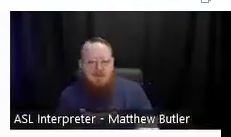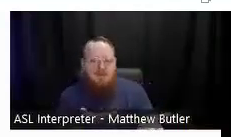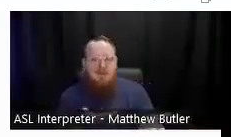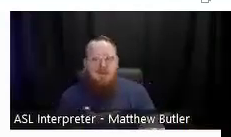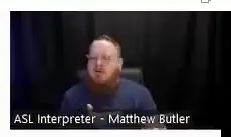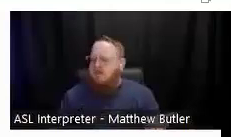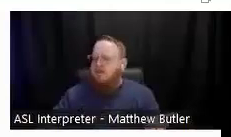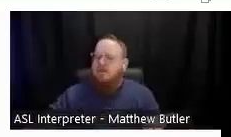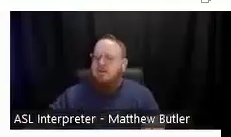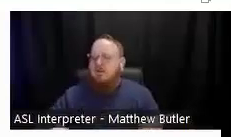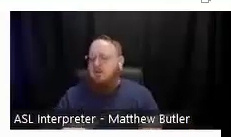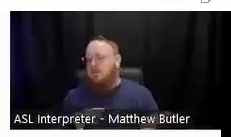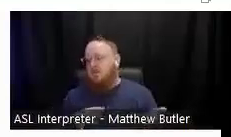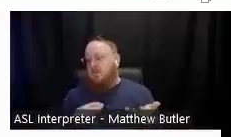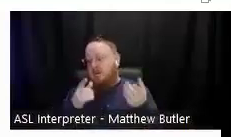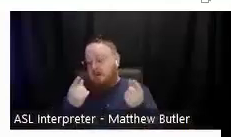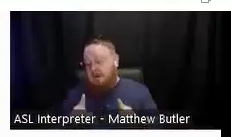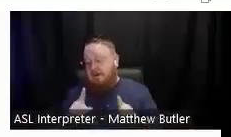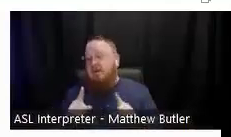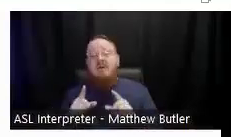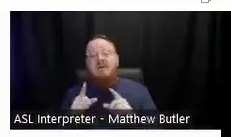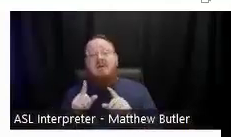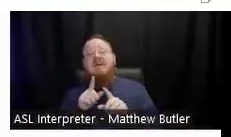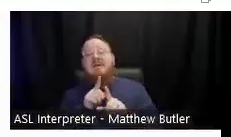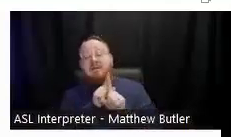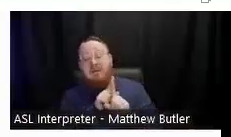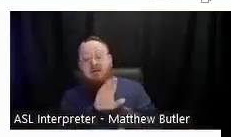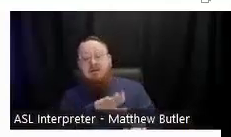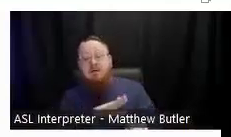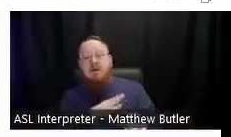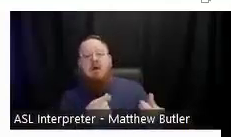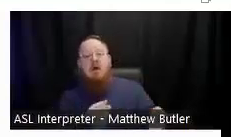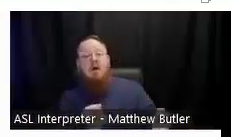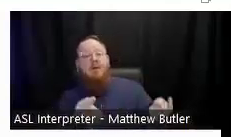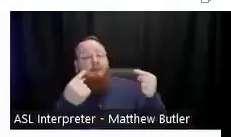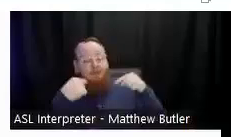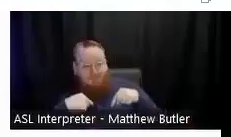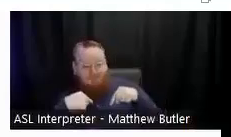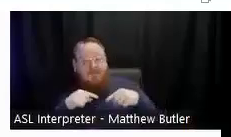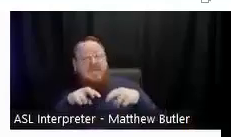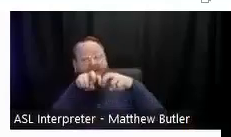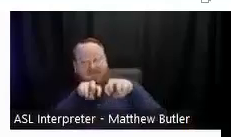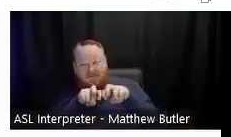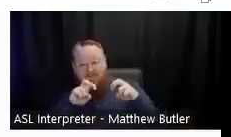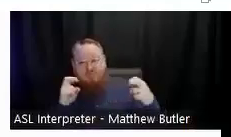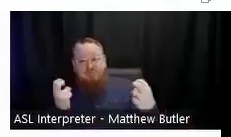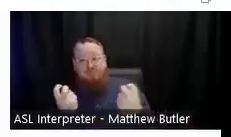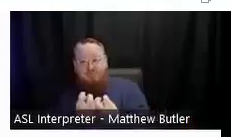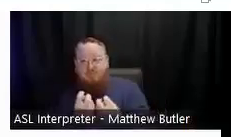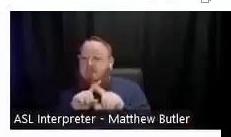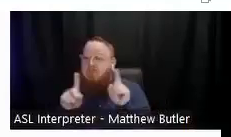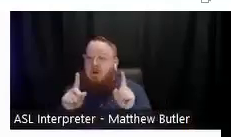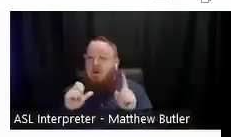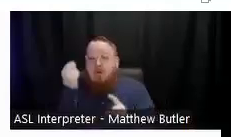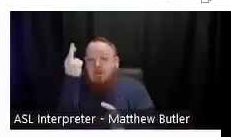And he was mentored to come back over to sit with everybody else for the break and begin the social skills, but he didn't know what was